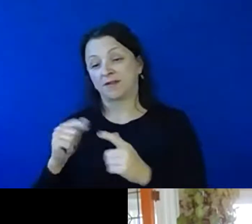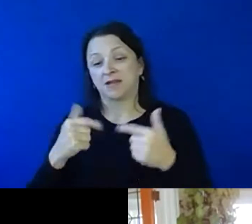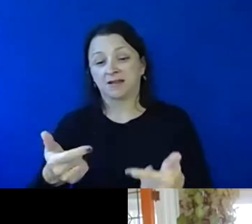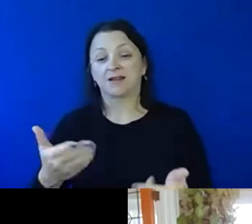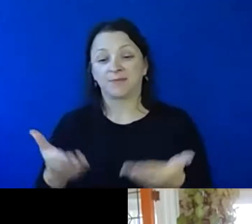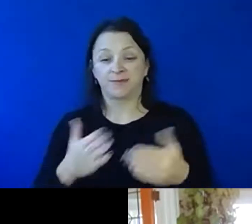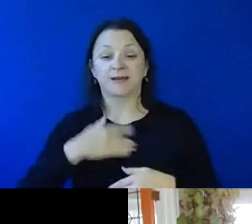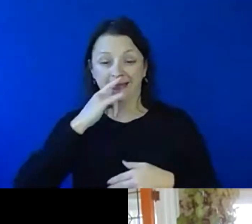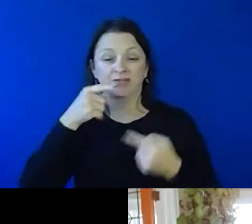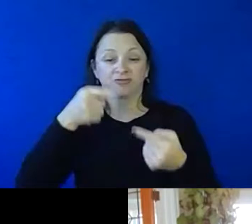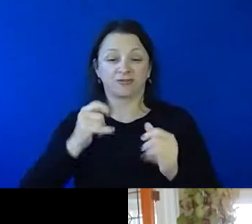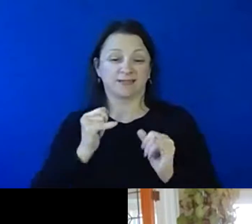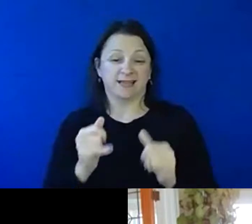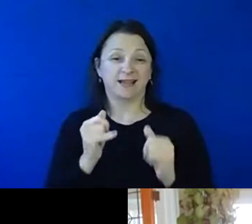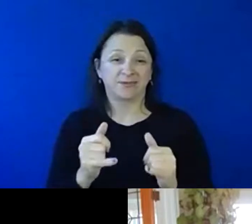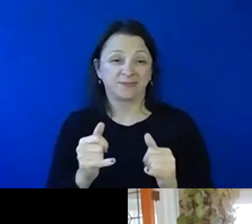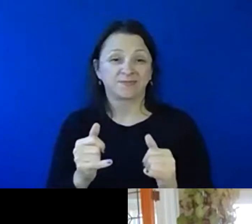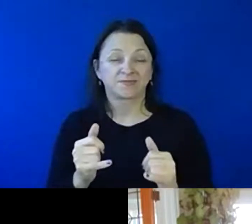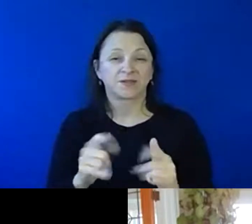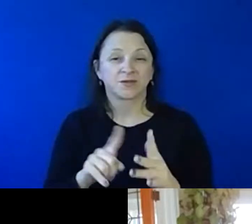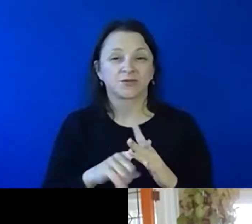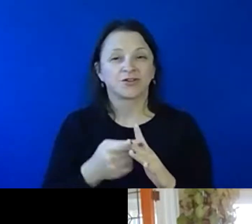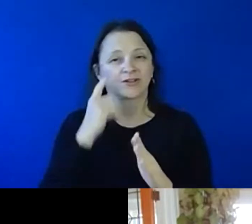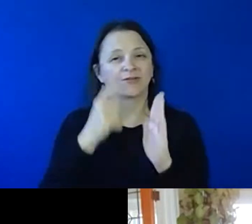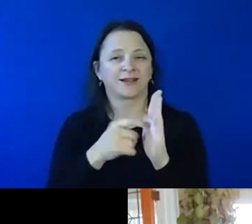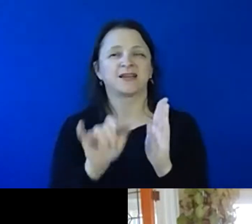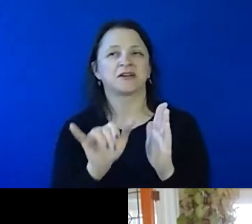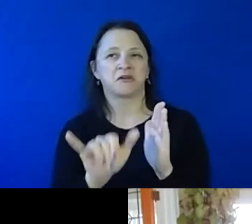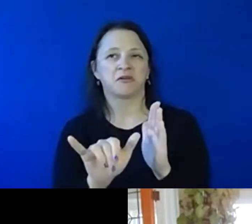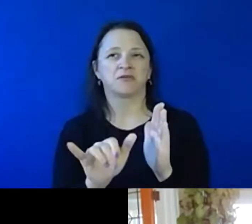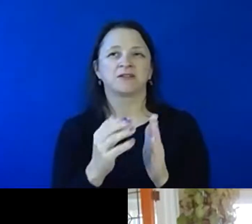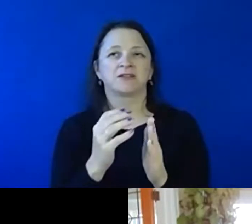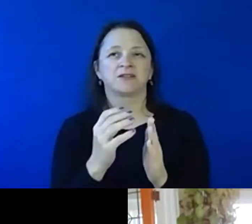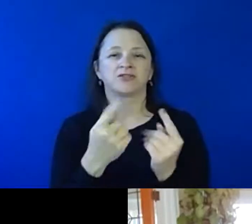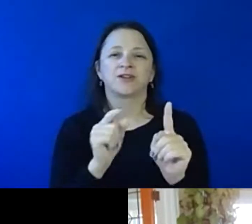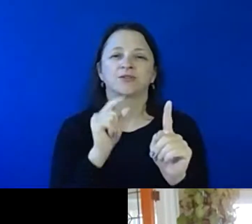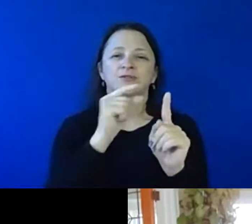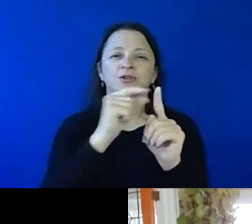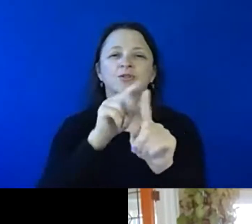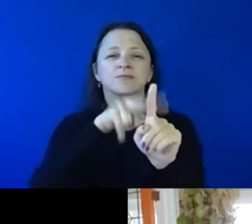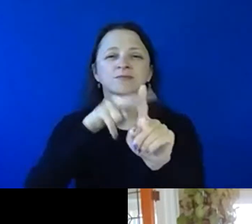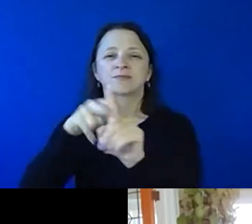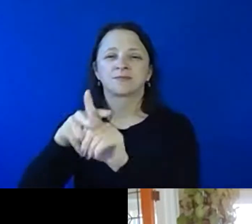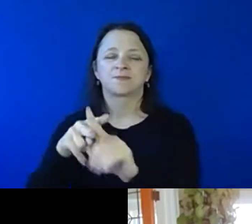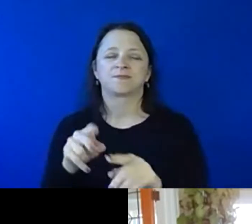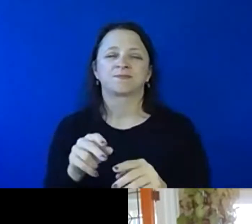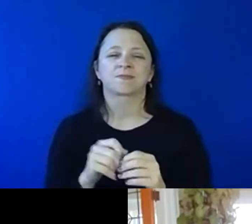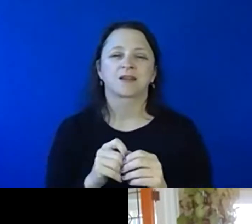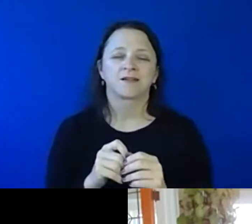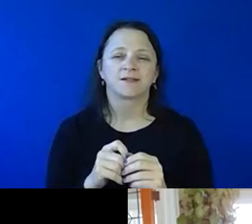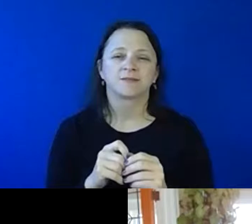too. And we're just starting to realize, and put some labels or terms on these kinds of things that we struggle with as parents